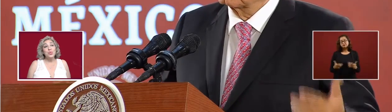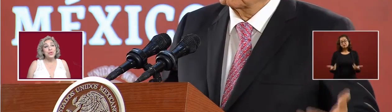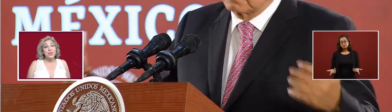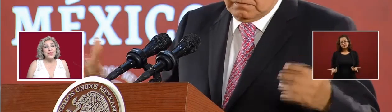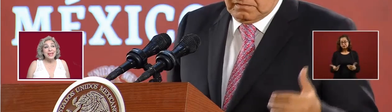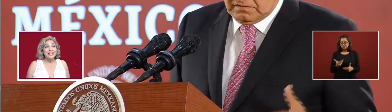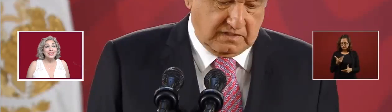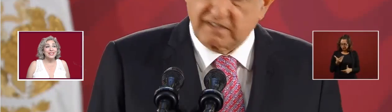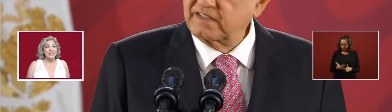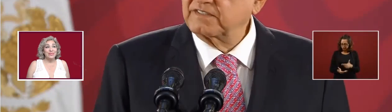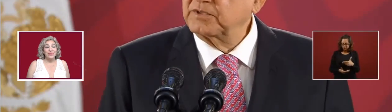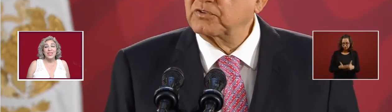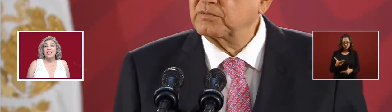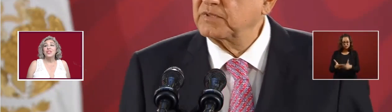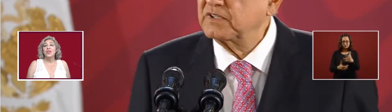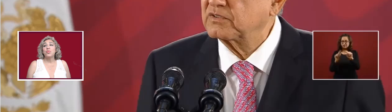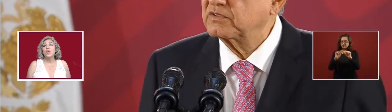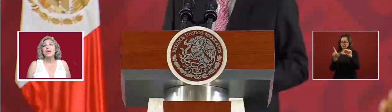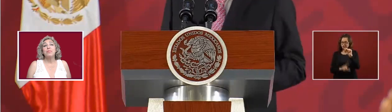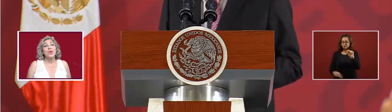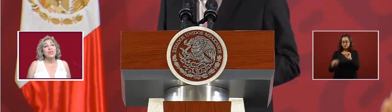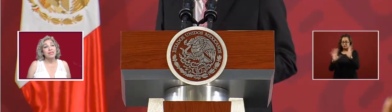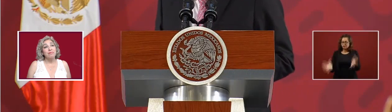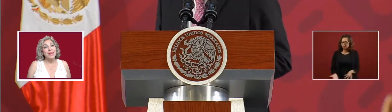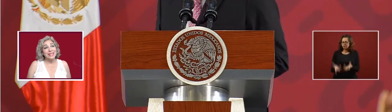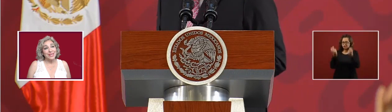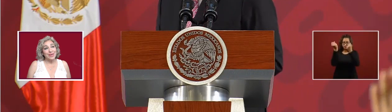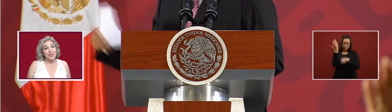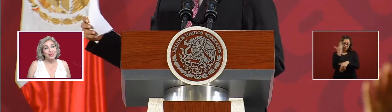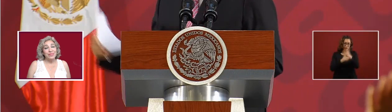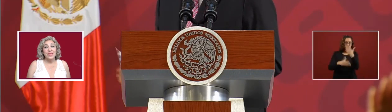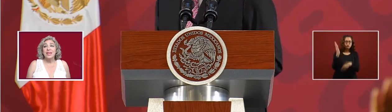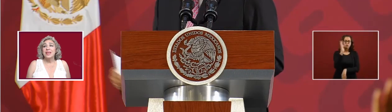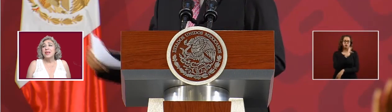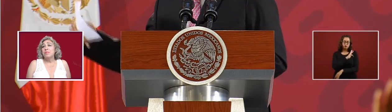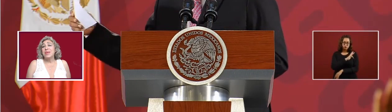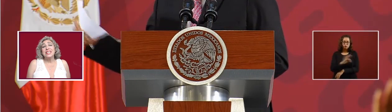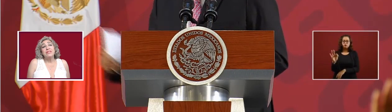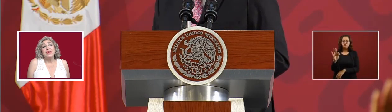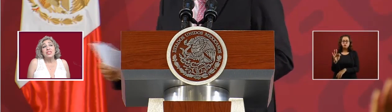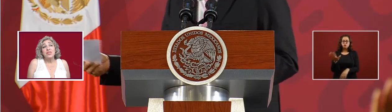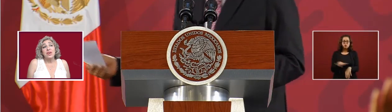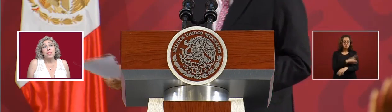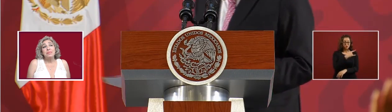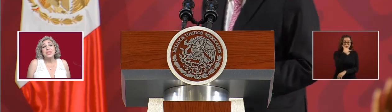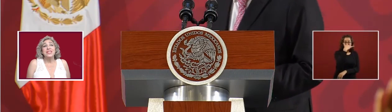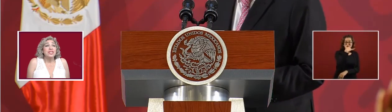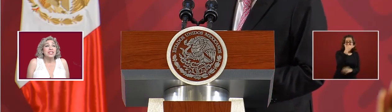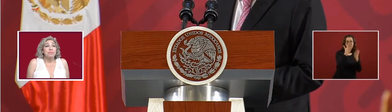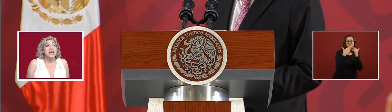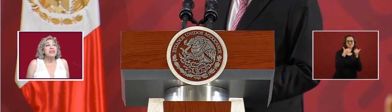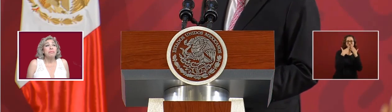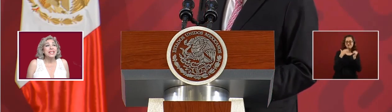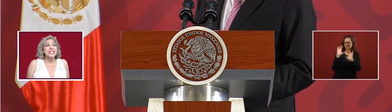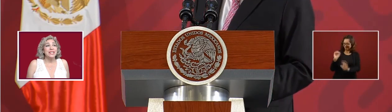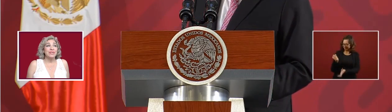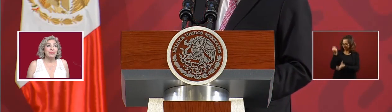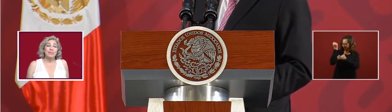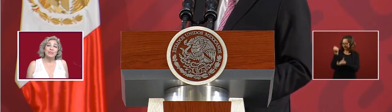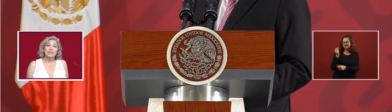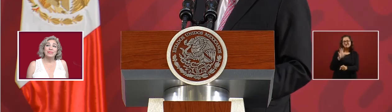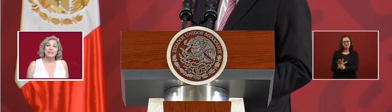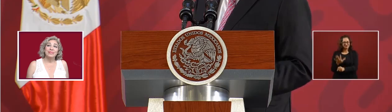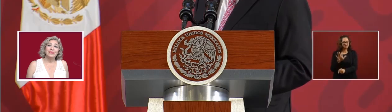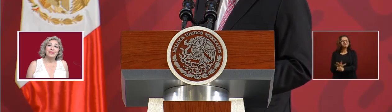this will permit the rebirth of Mexico because if there's no corruption there's enough budget